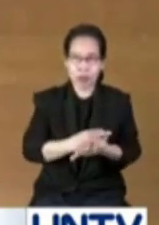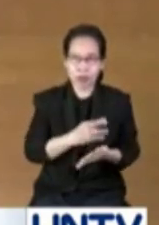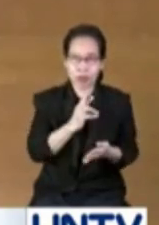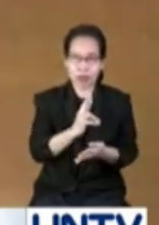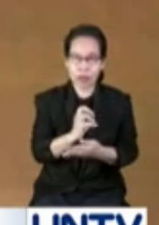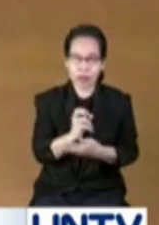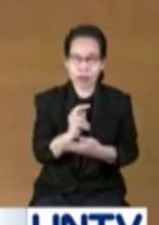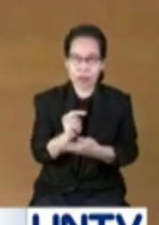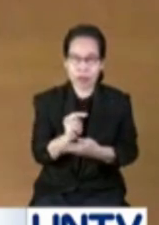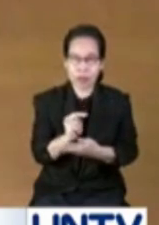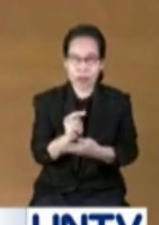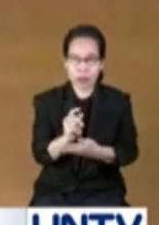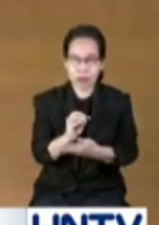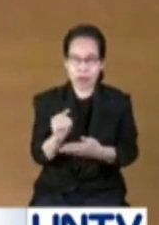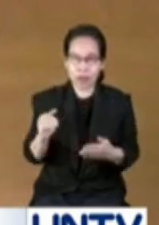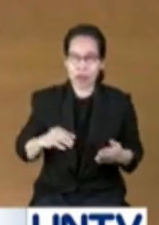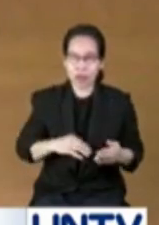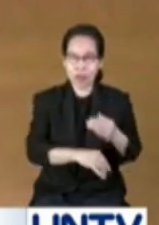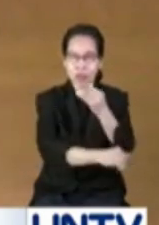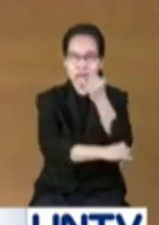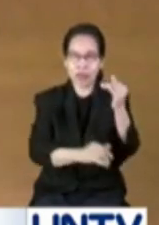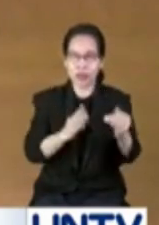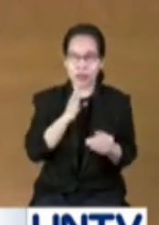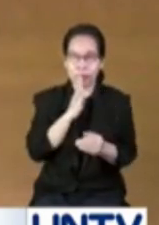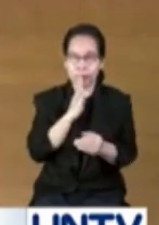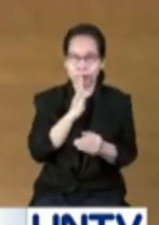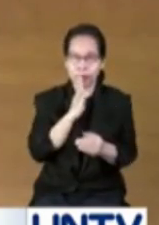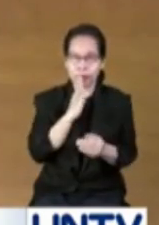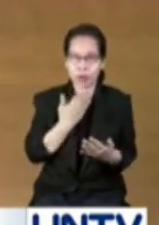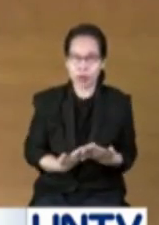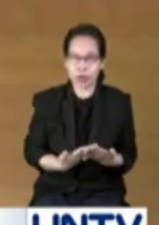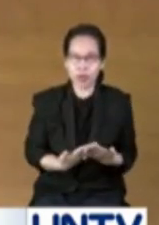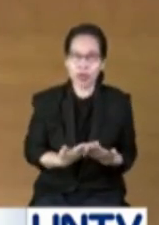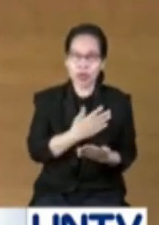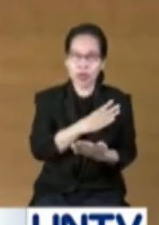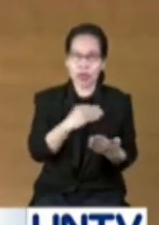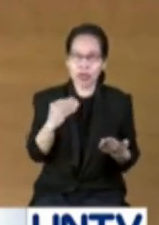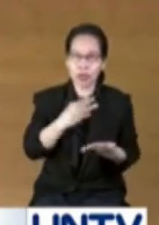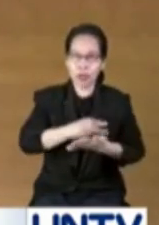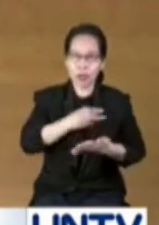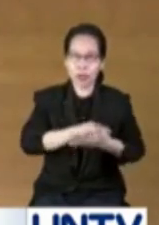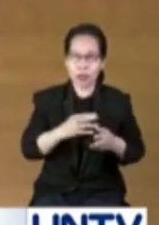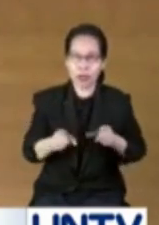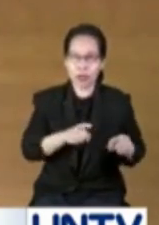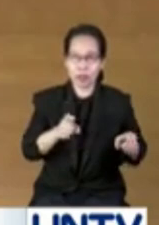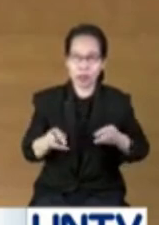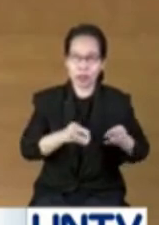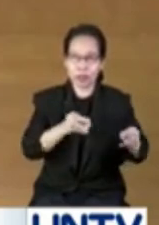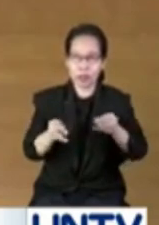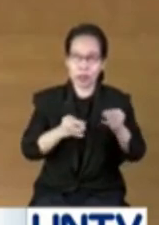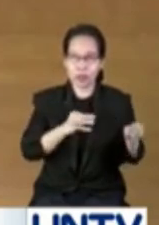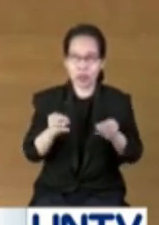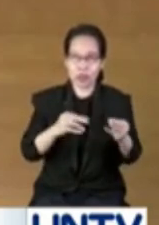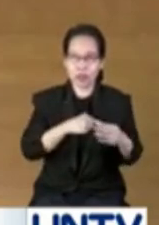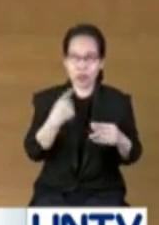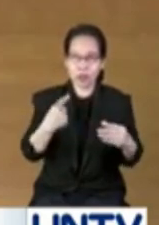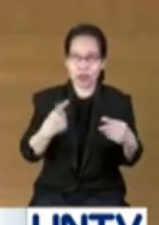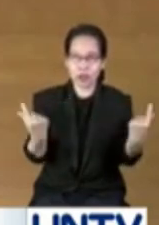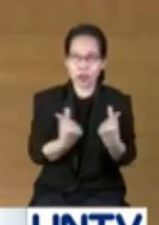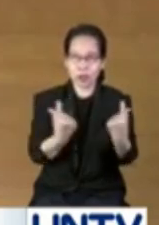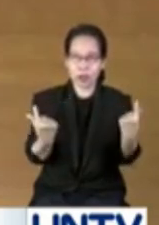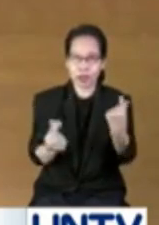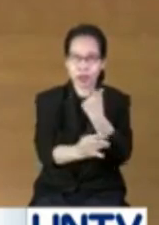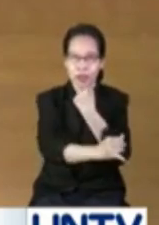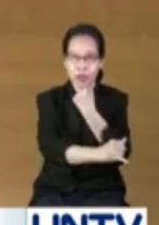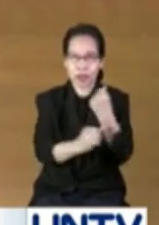country's economic well-being. To ensure sound financial management, a group of internationally recognized economic